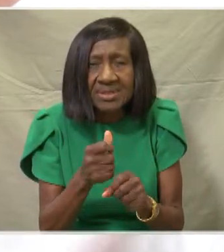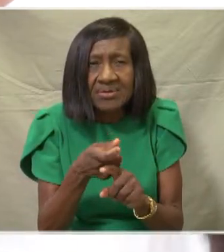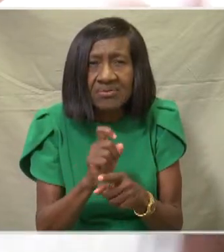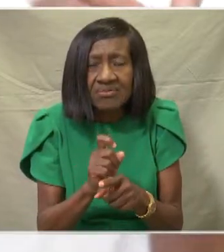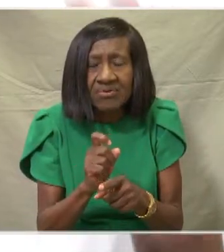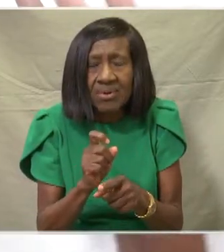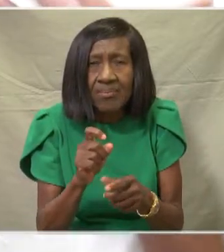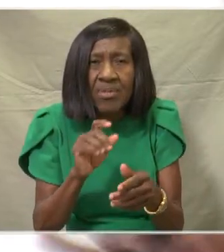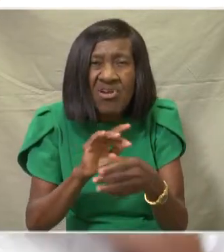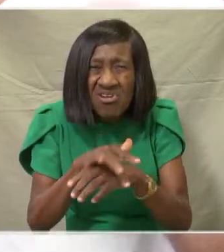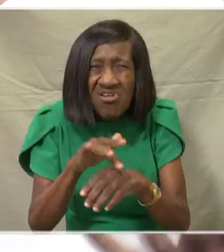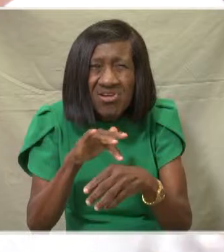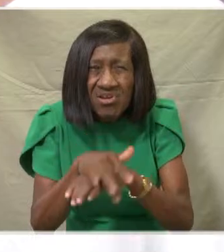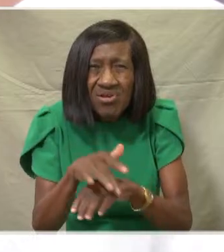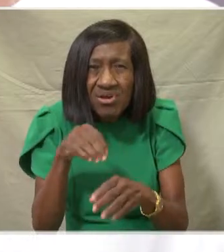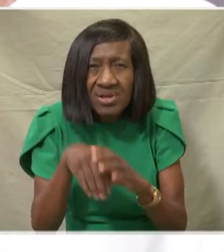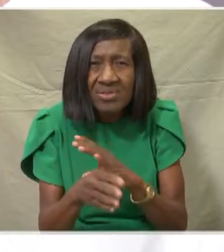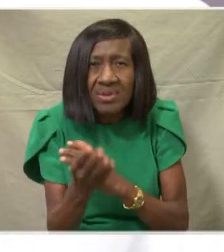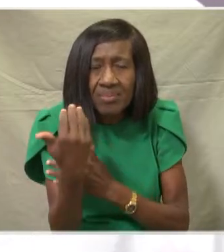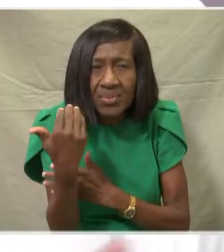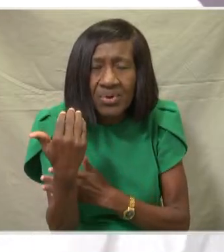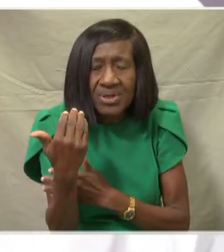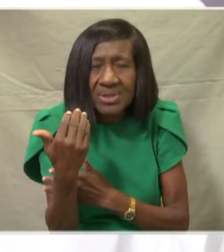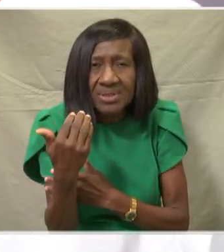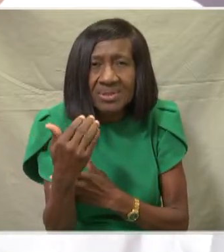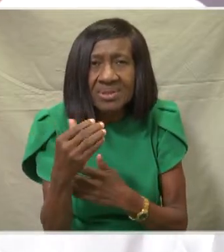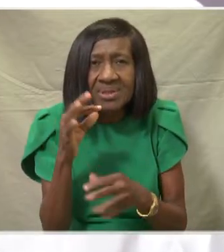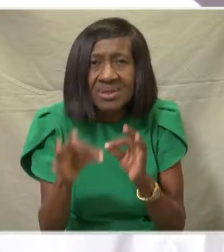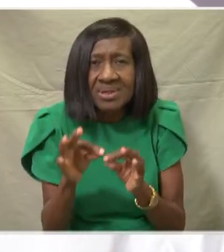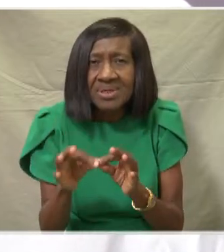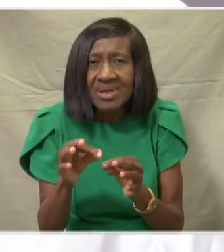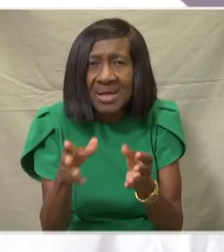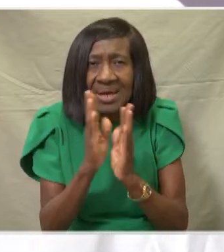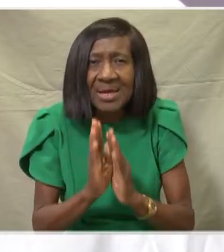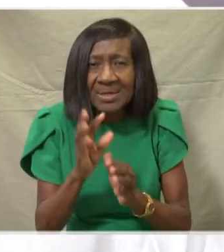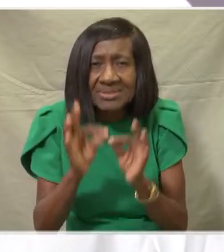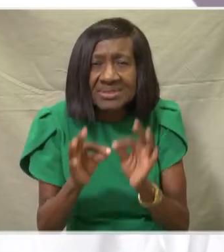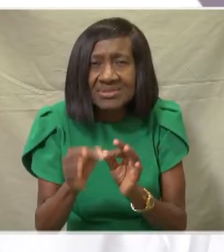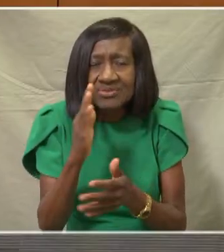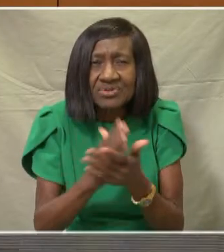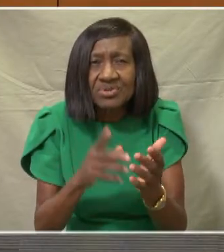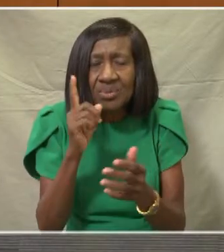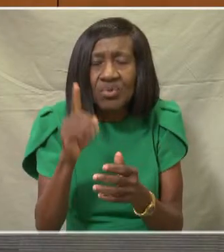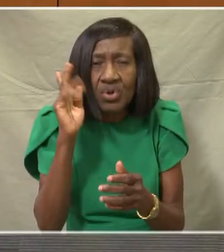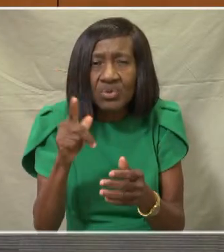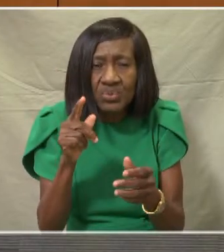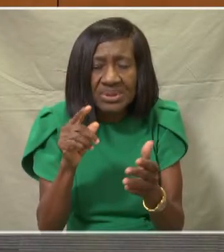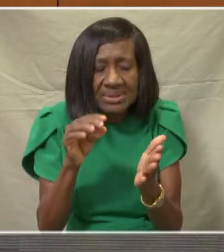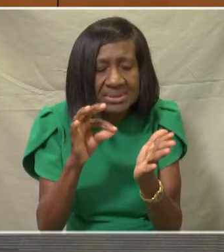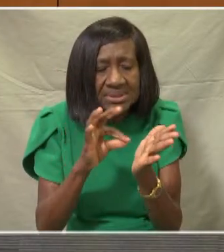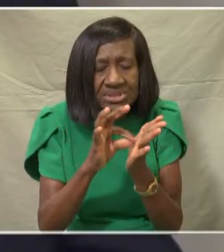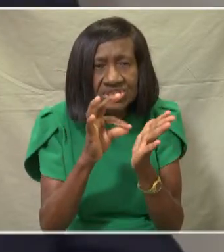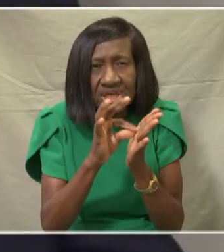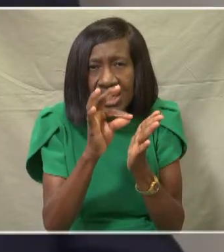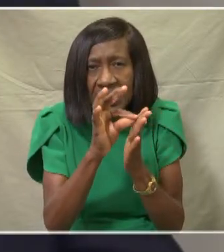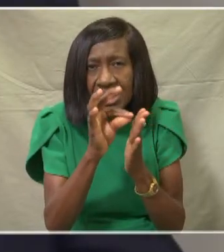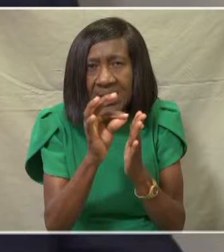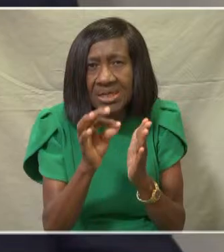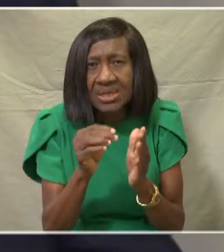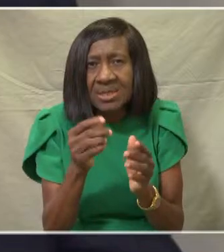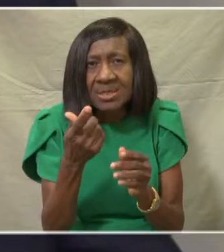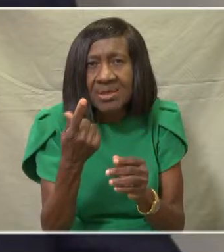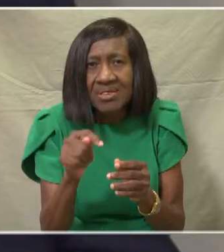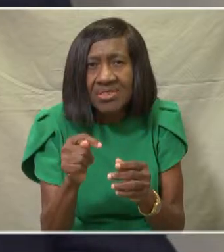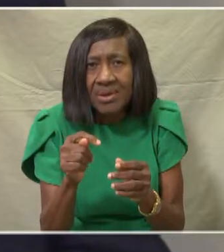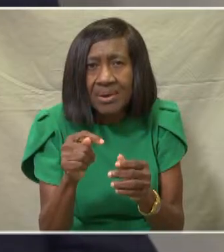wonder whether there's somebody going to be checking that those boxes are all empty before they go out. There is a process of the observation process itself goes